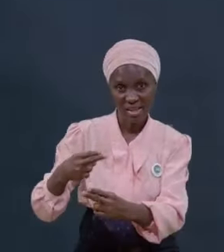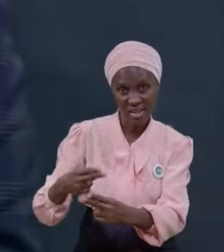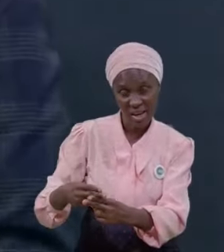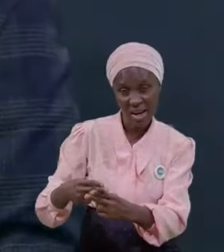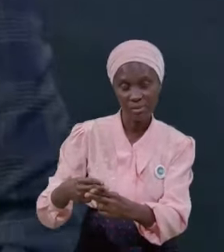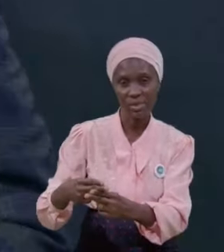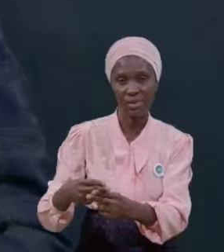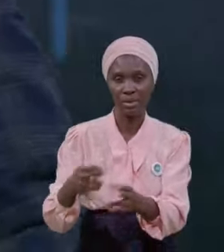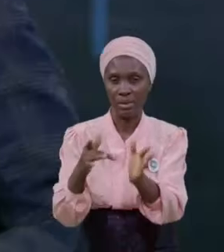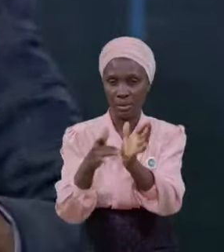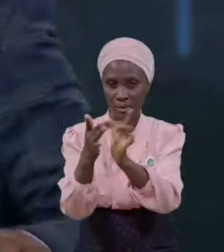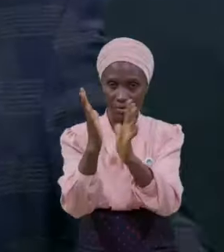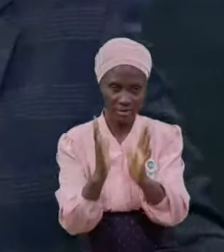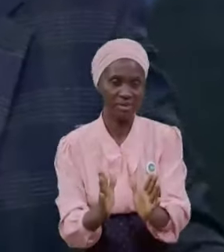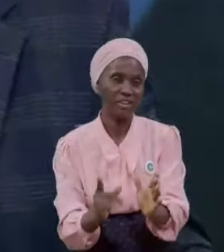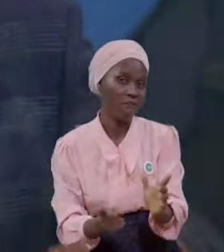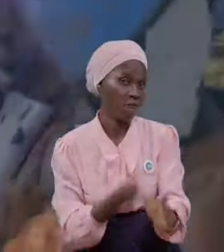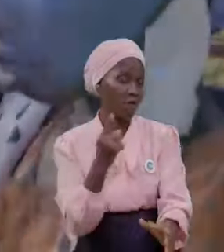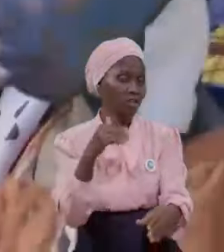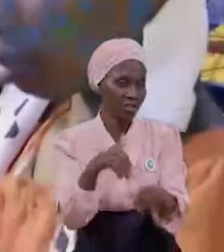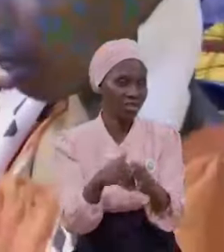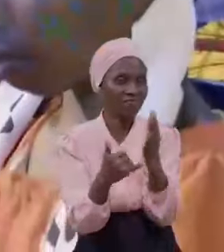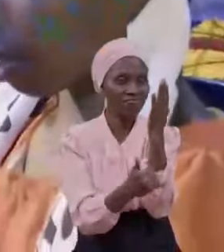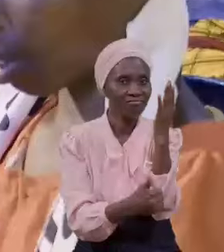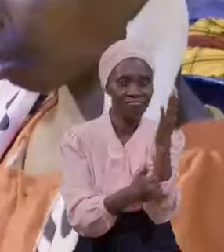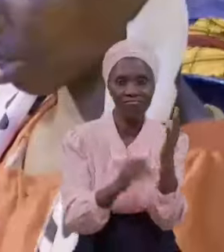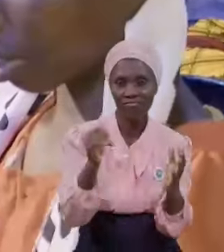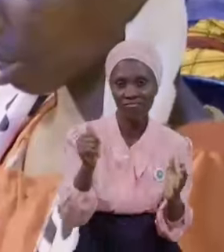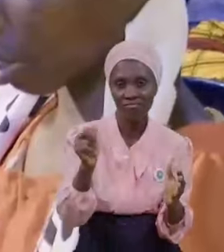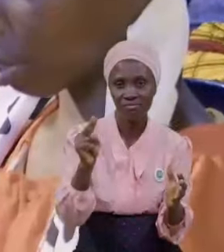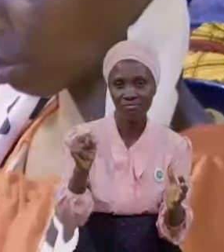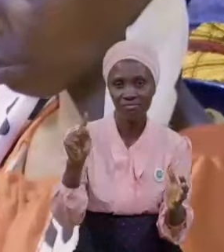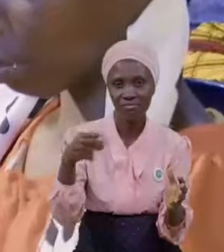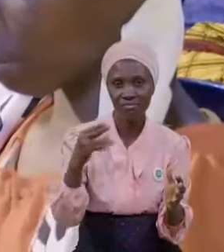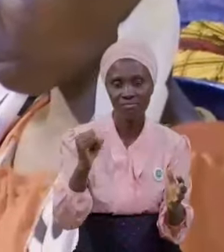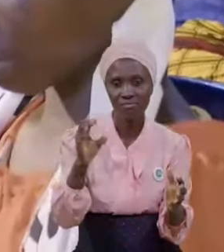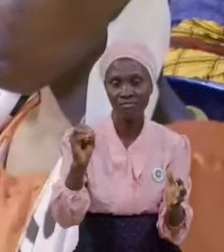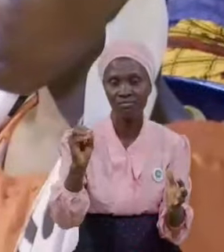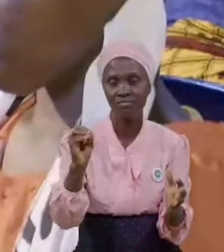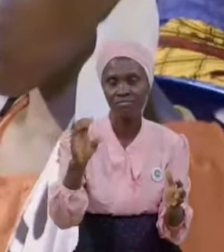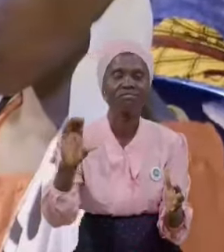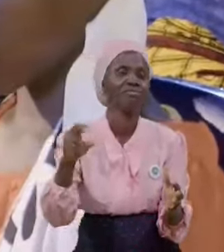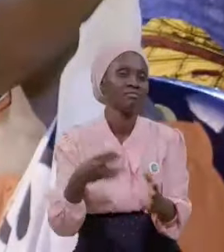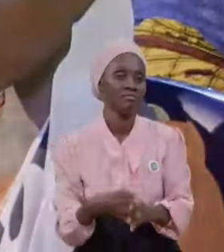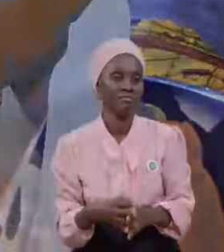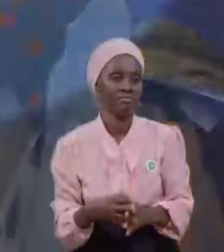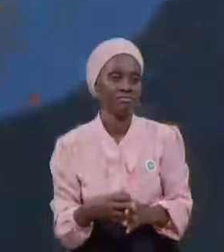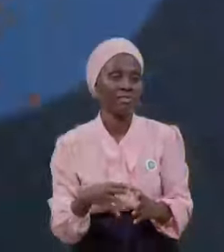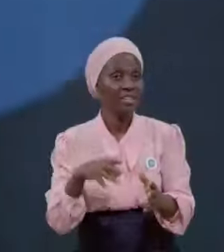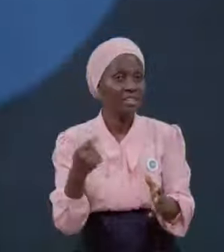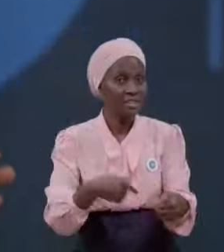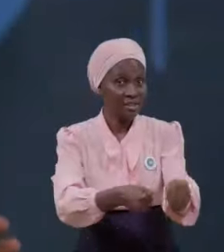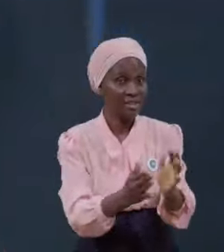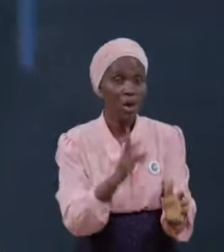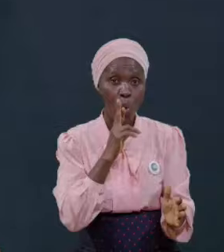in Antioch, the disciples were called Christians. First in